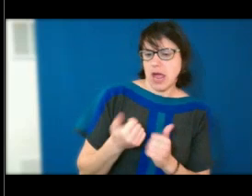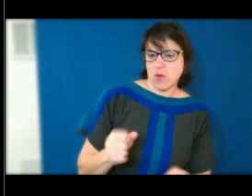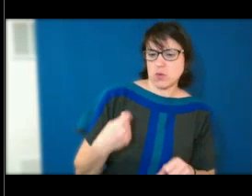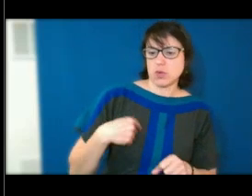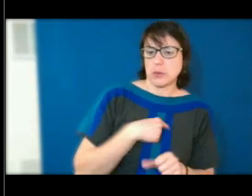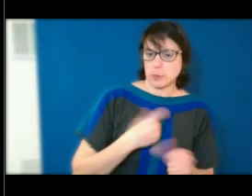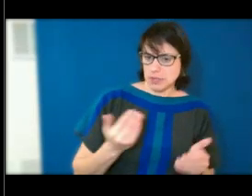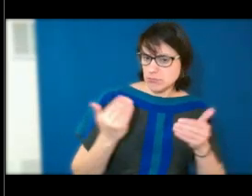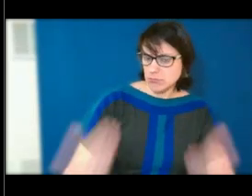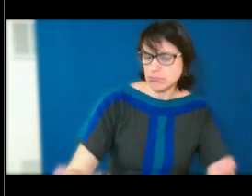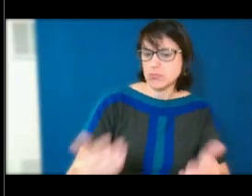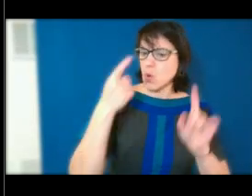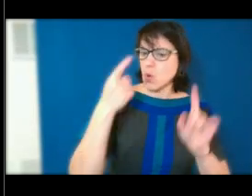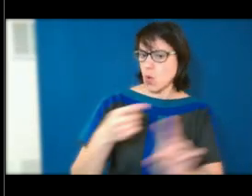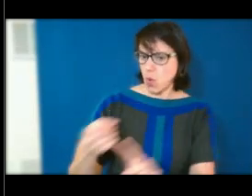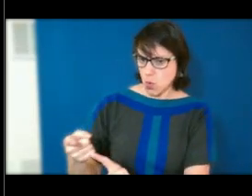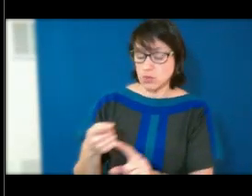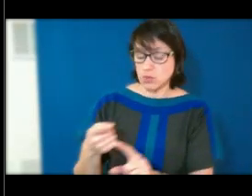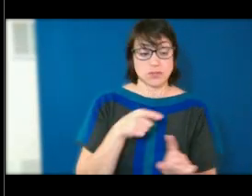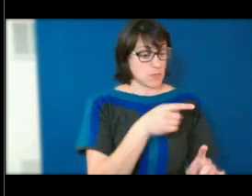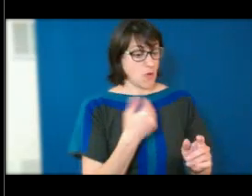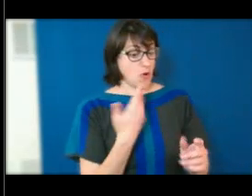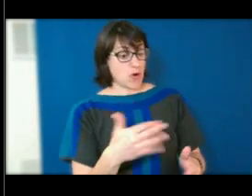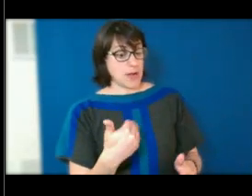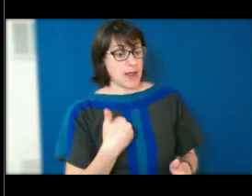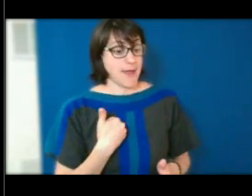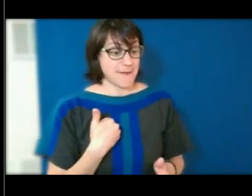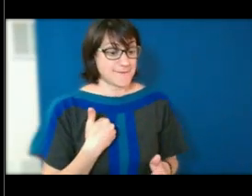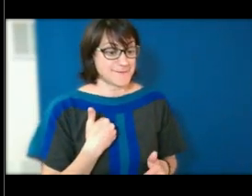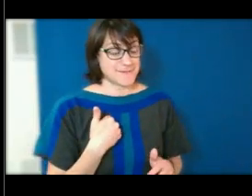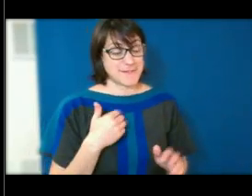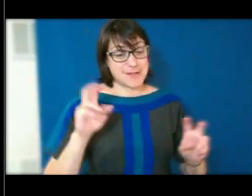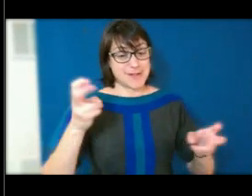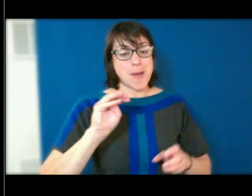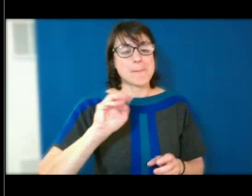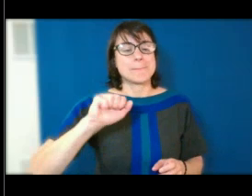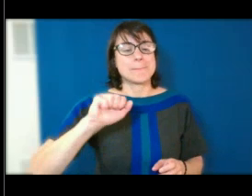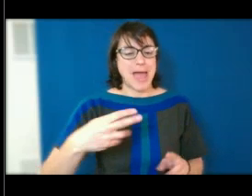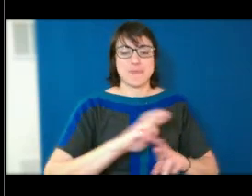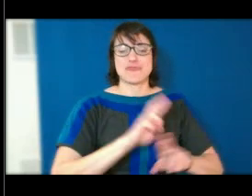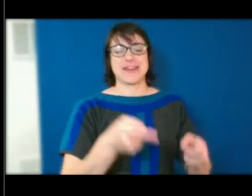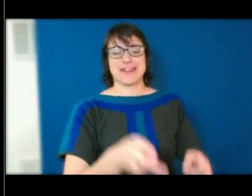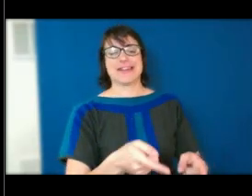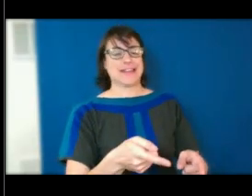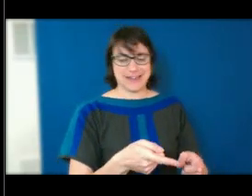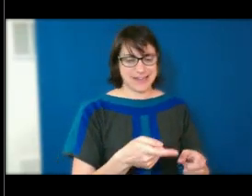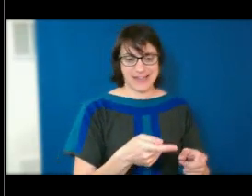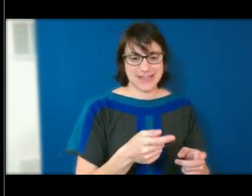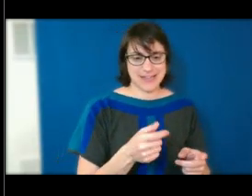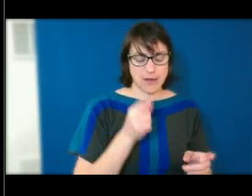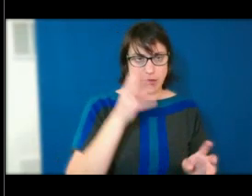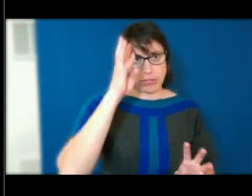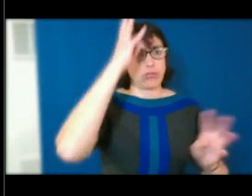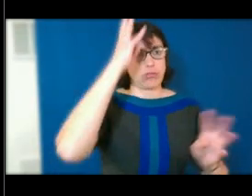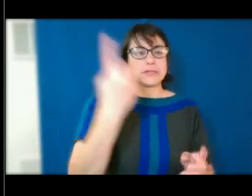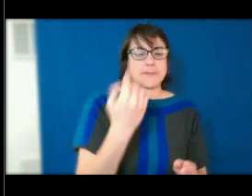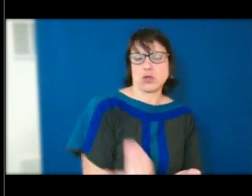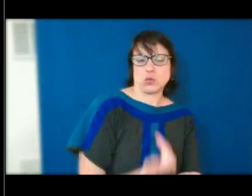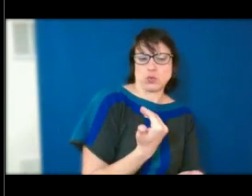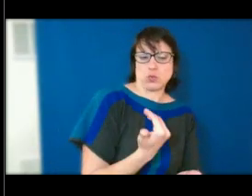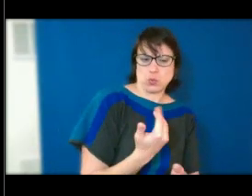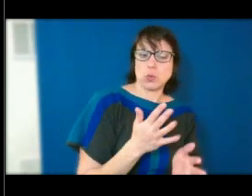Action Plan. The roadmap's already there for us. We didn't want to recreate the wheel. Next, please. So